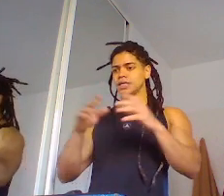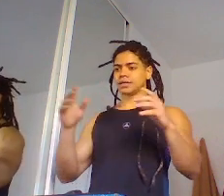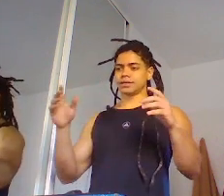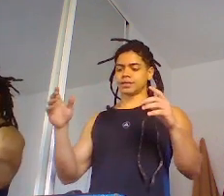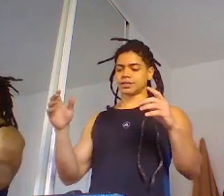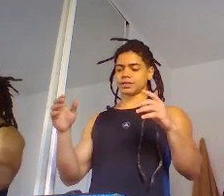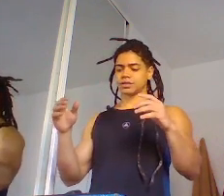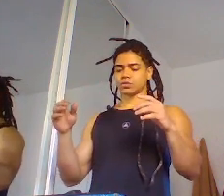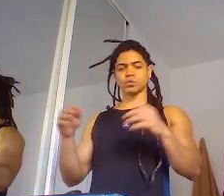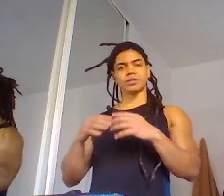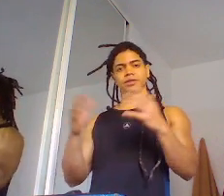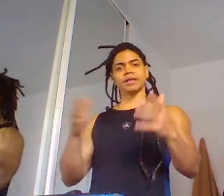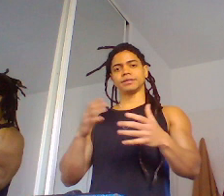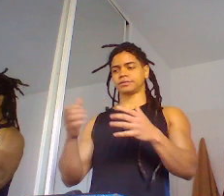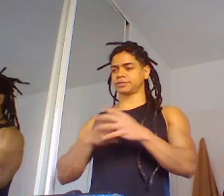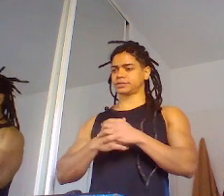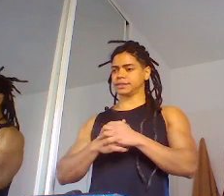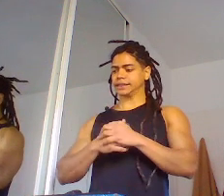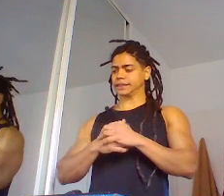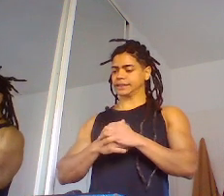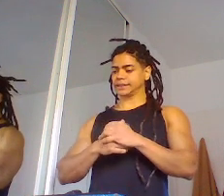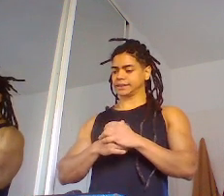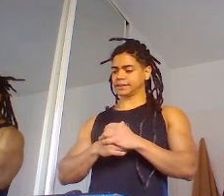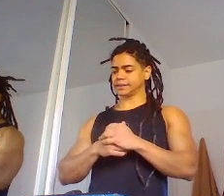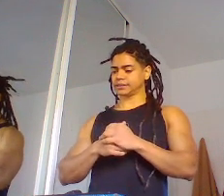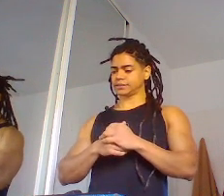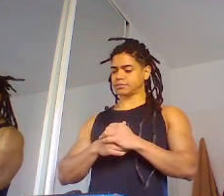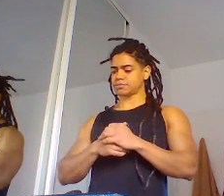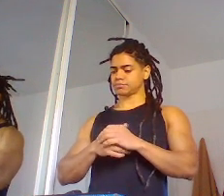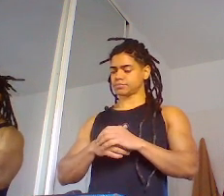So with this,